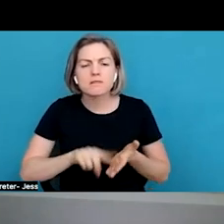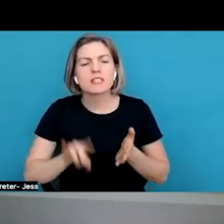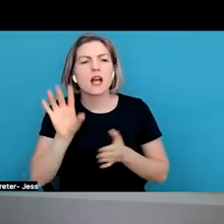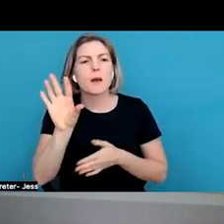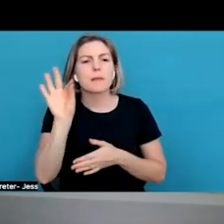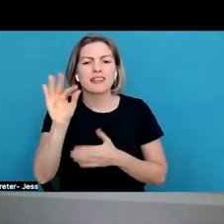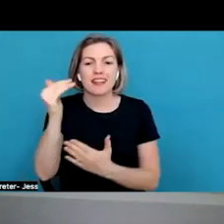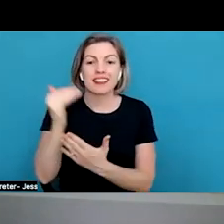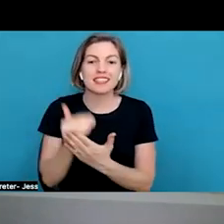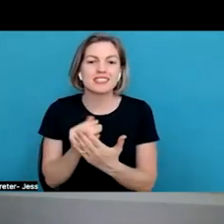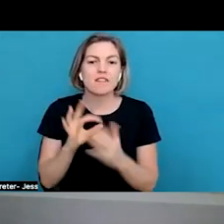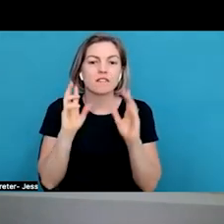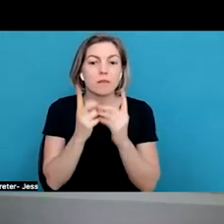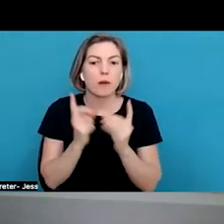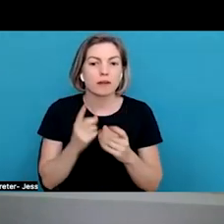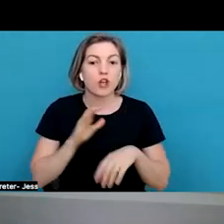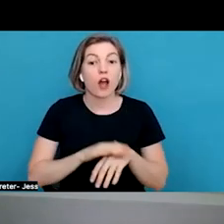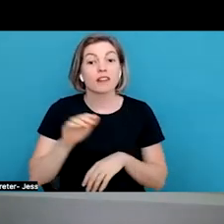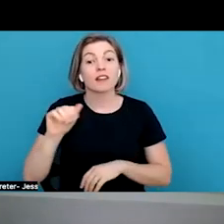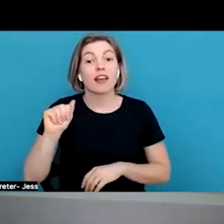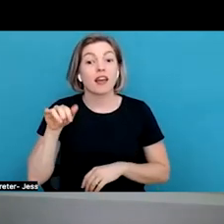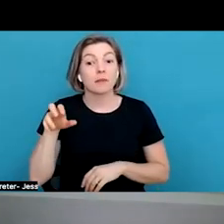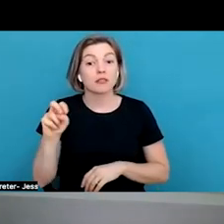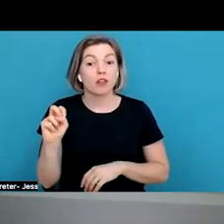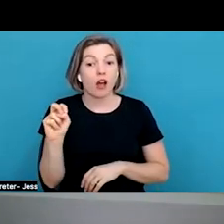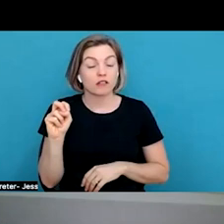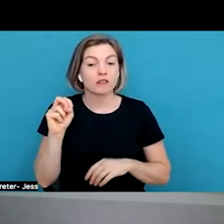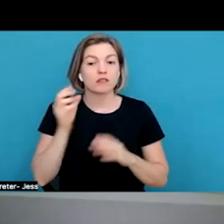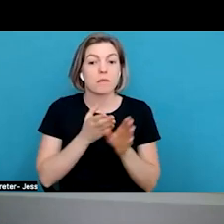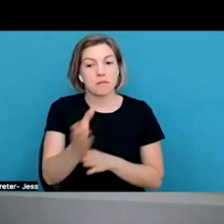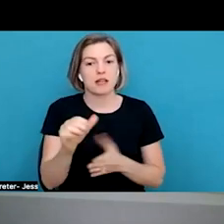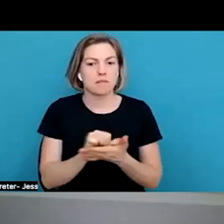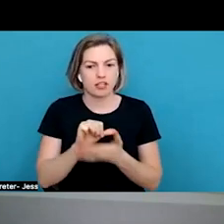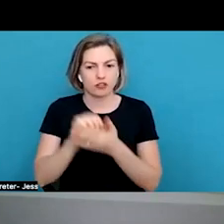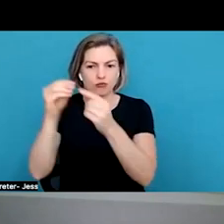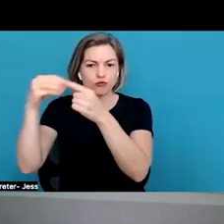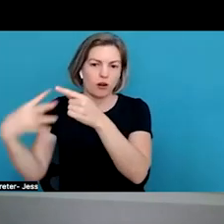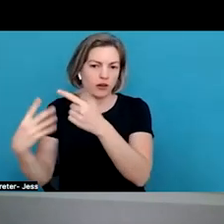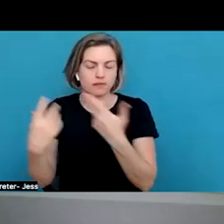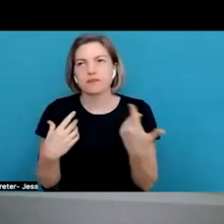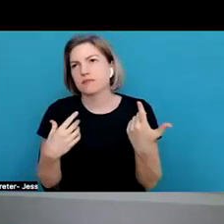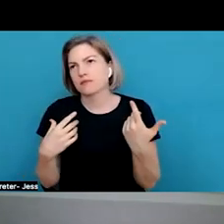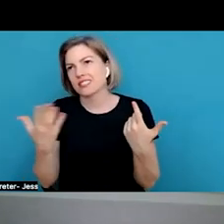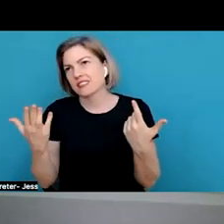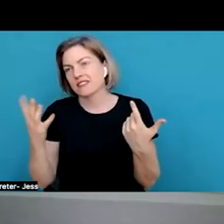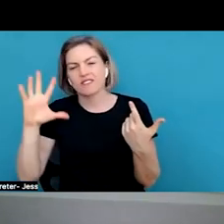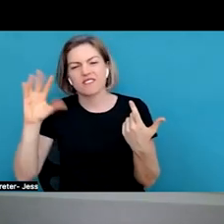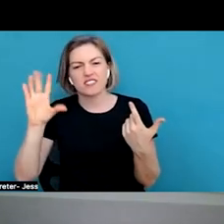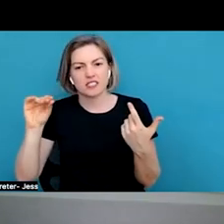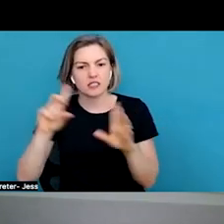list of departments that's on the Amazon main page dropdown. So I don't know, there are like 50 departments